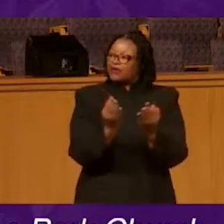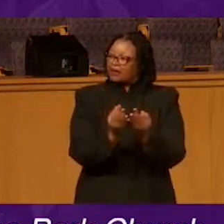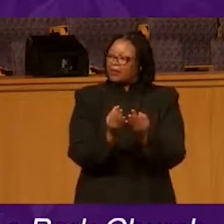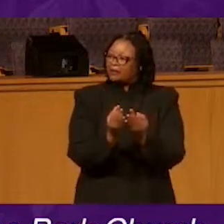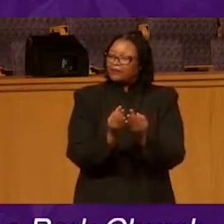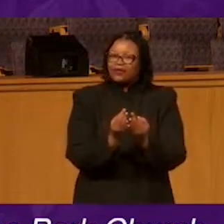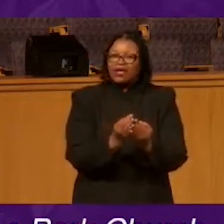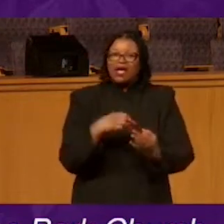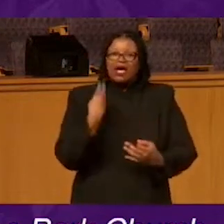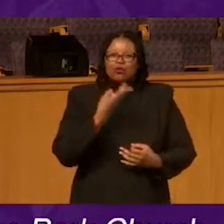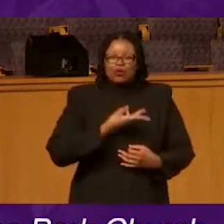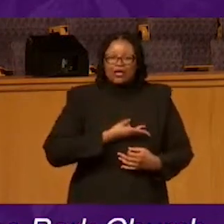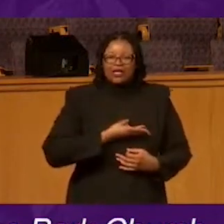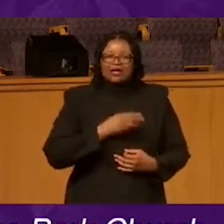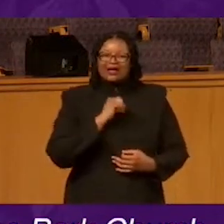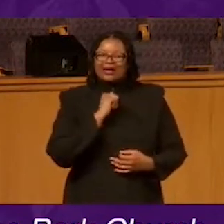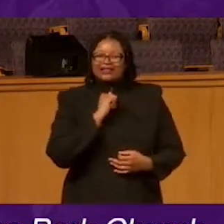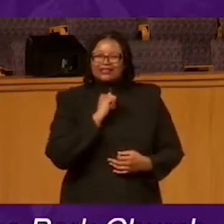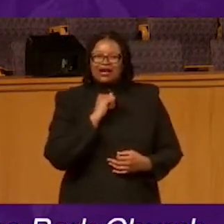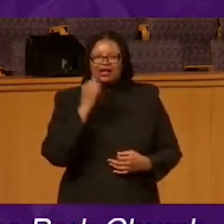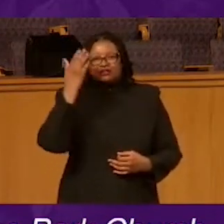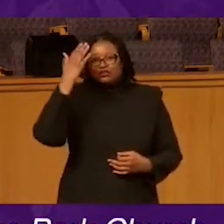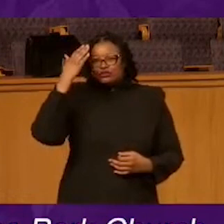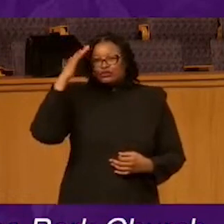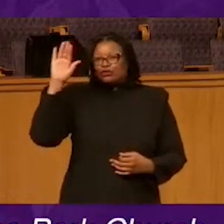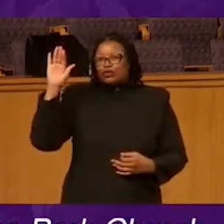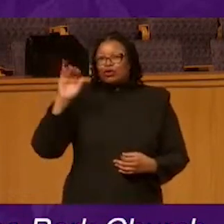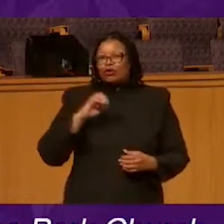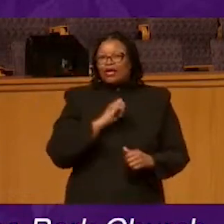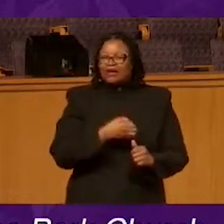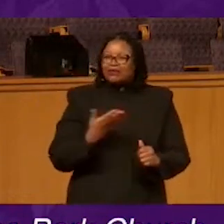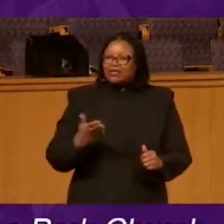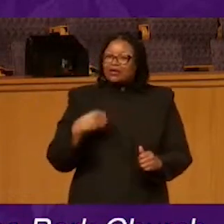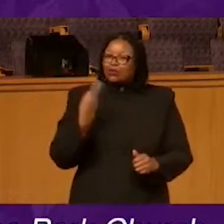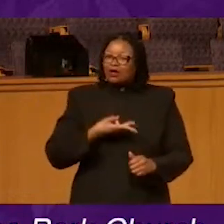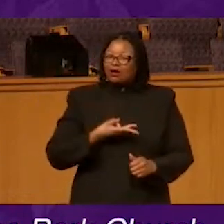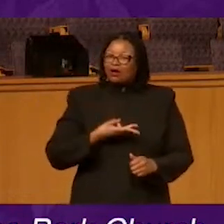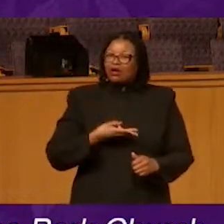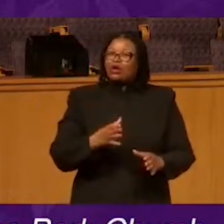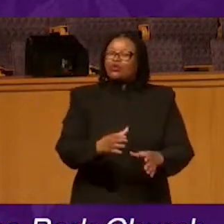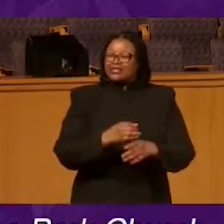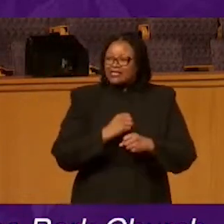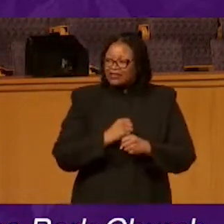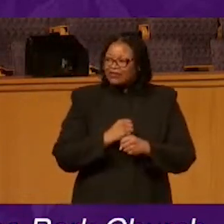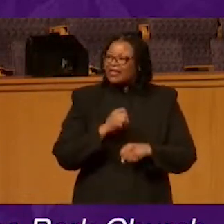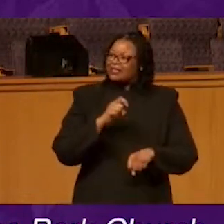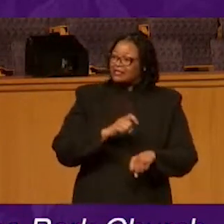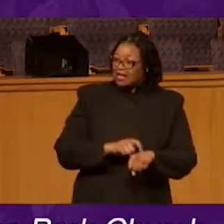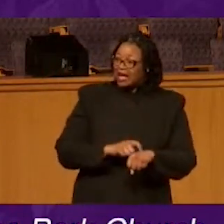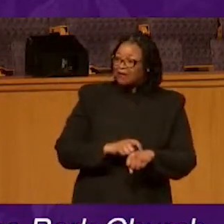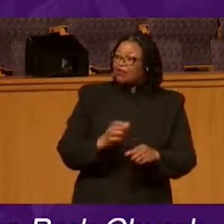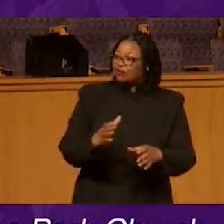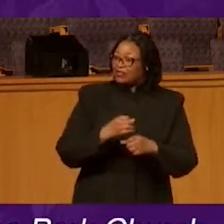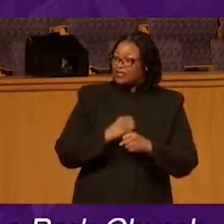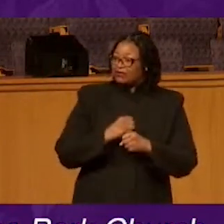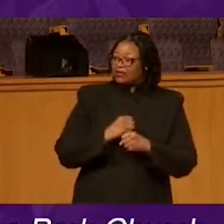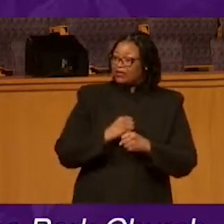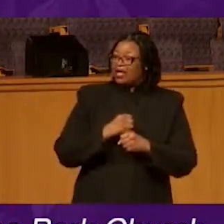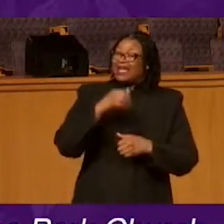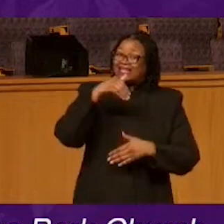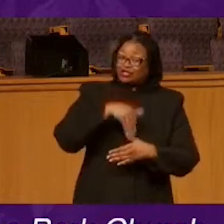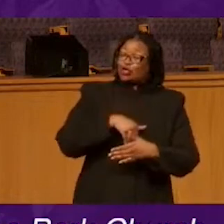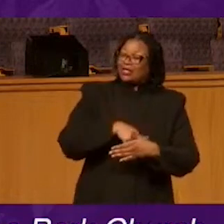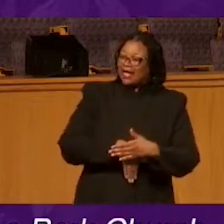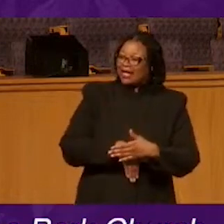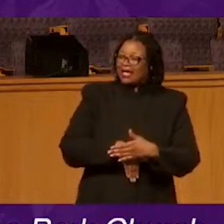we aren't aware of all that we're catching at the time of it being caught and internalized.